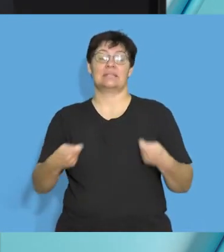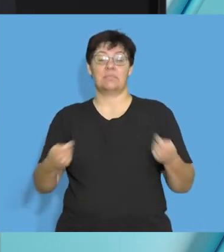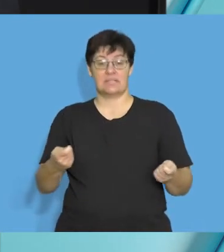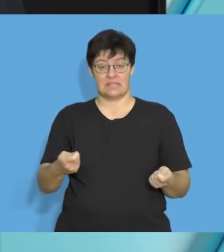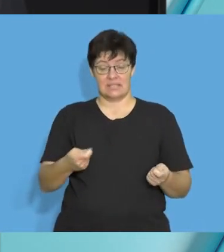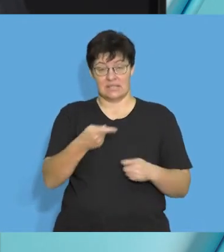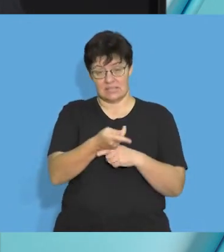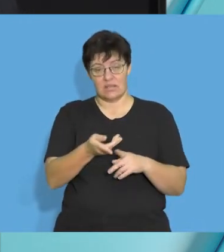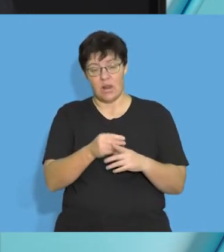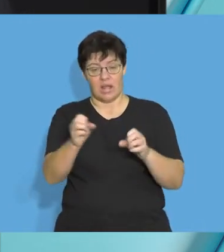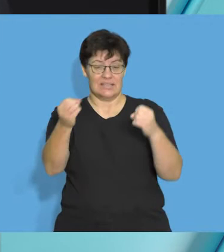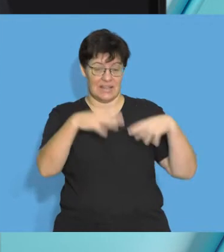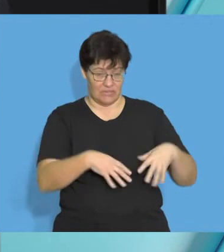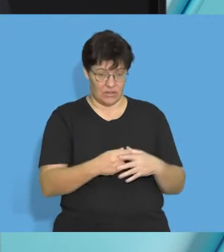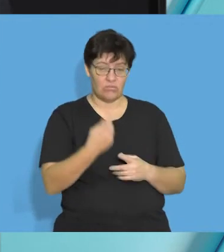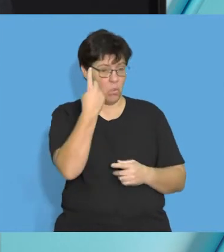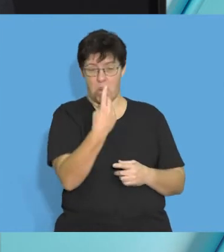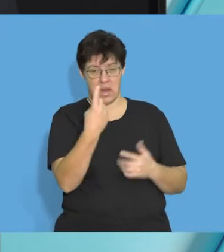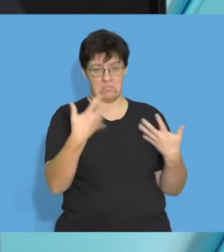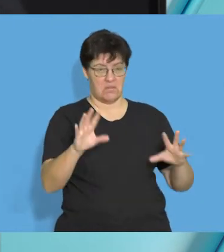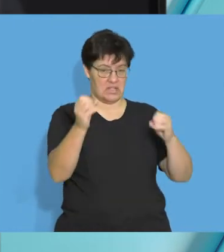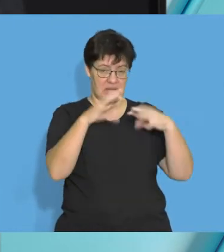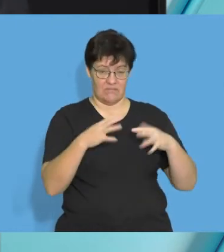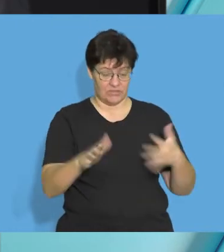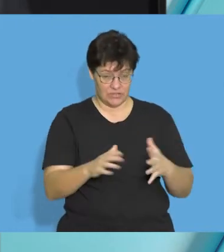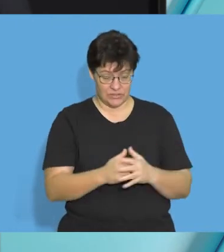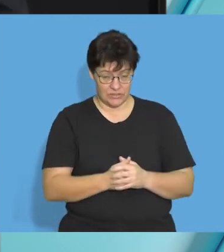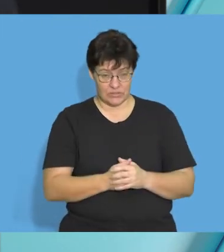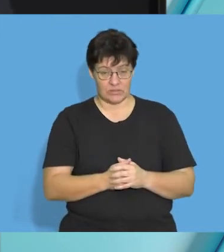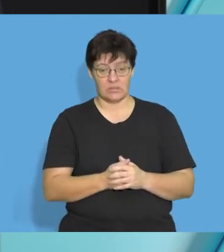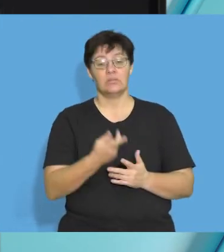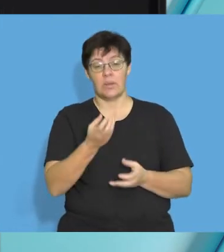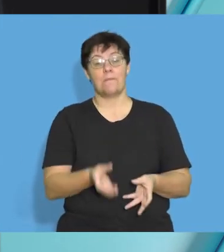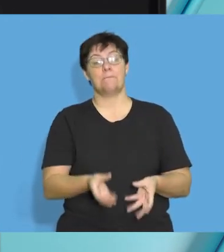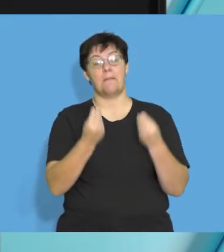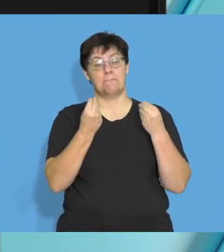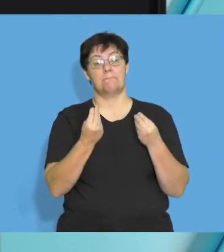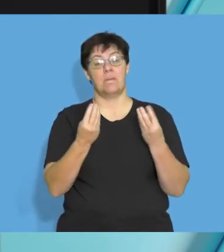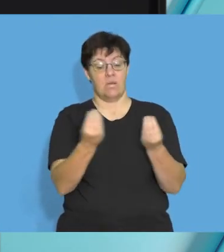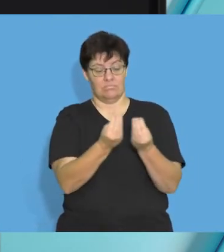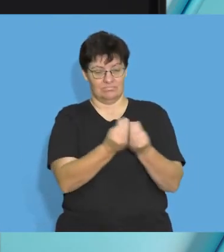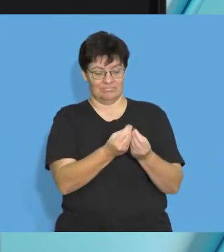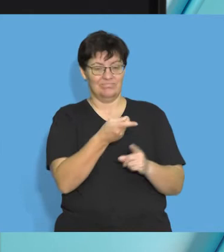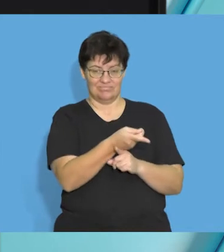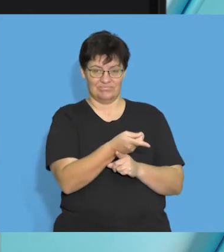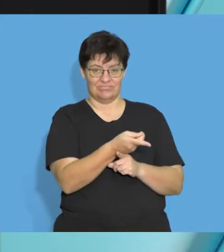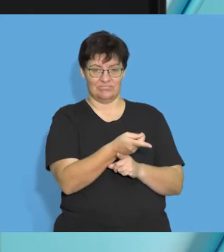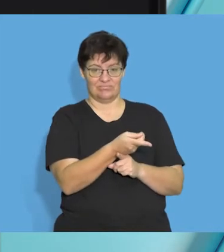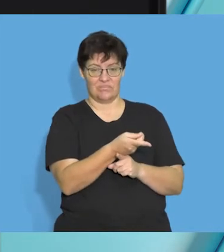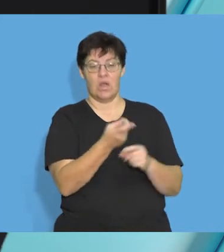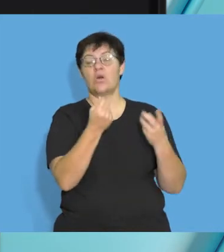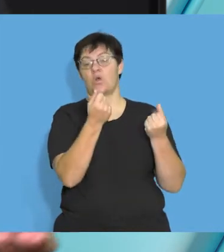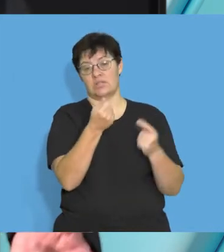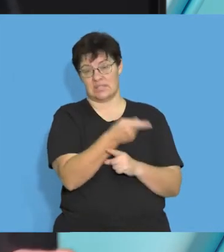purchases. In this case here, it was only the carriage on purchases to give you your merchandise or goods or the cost price